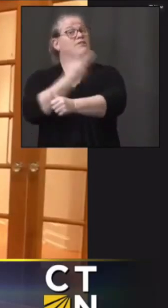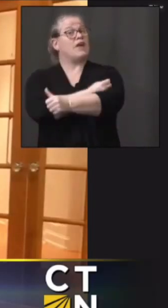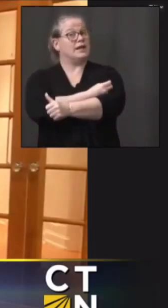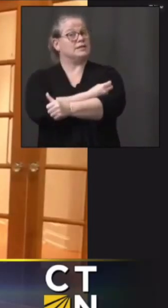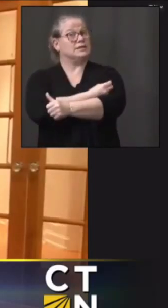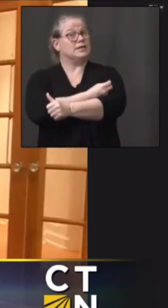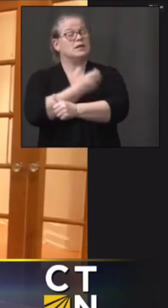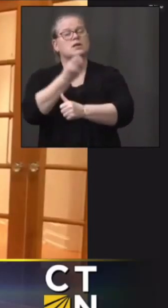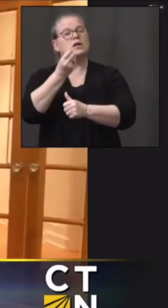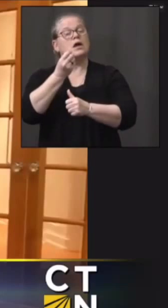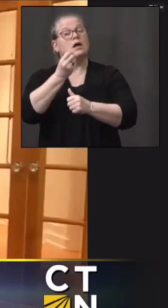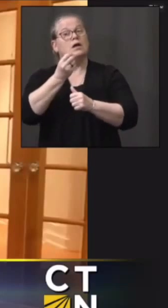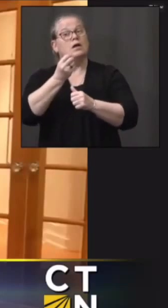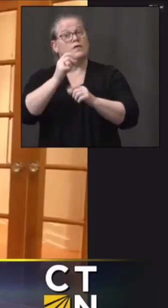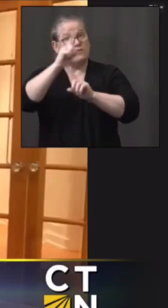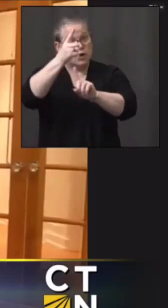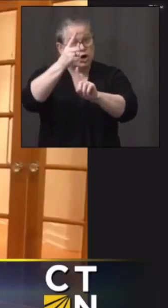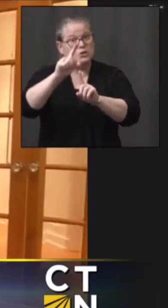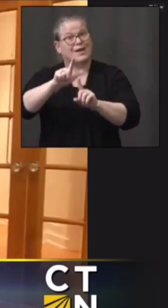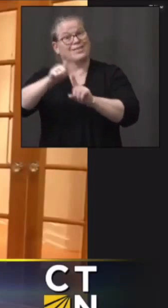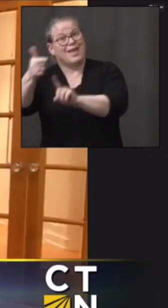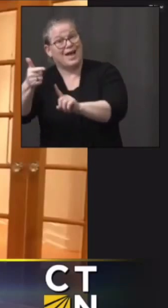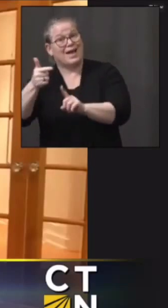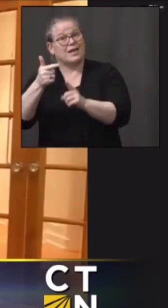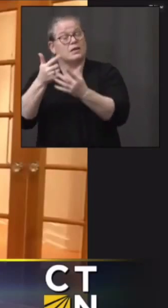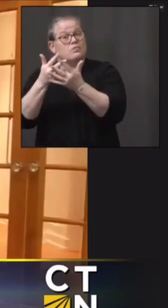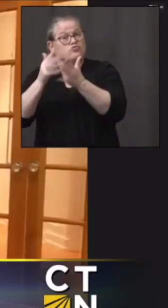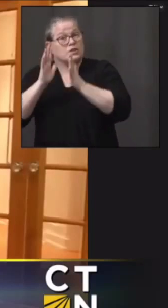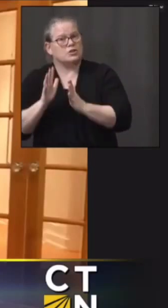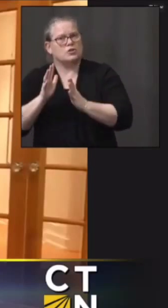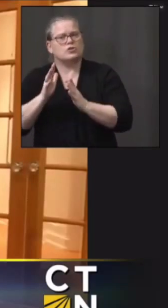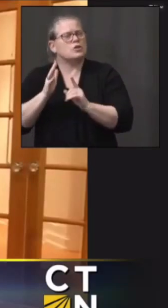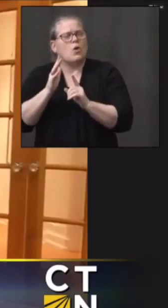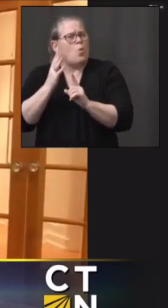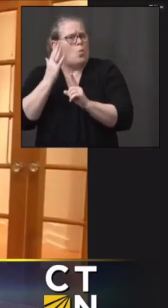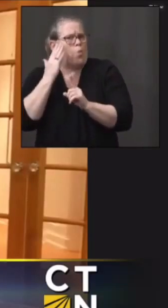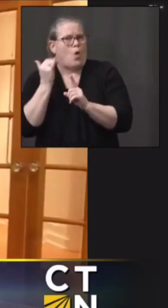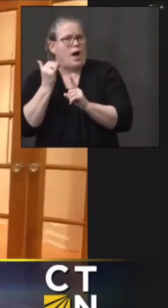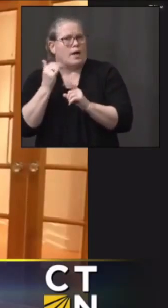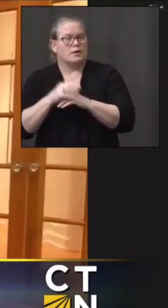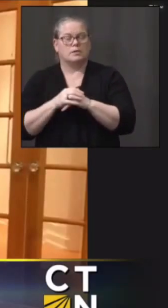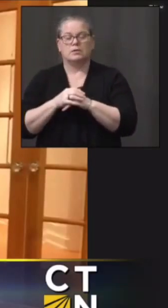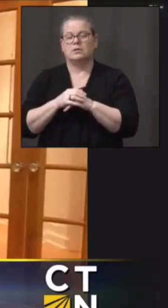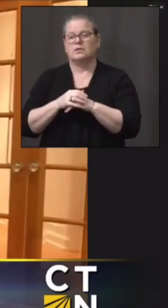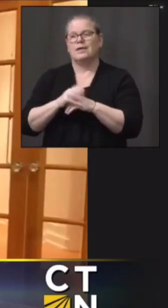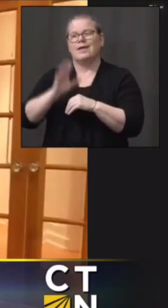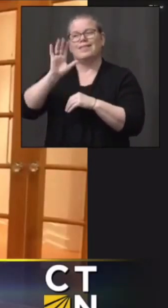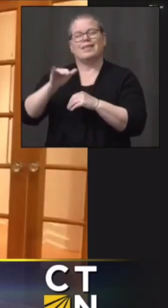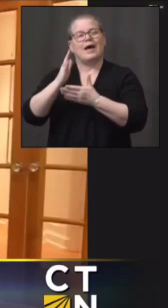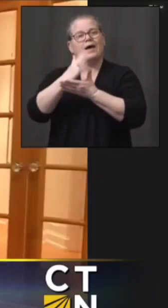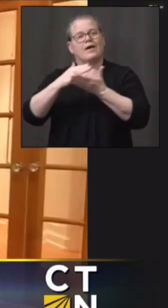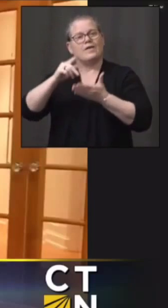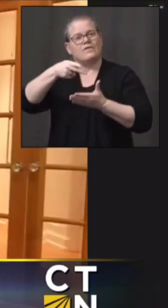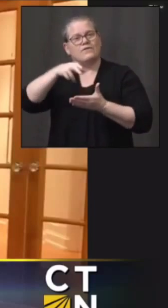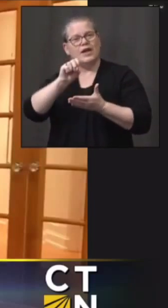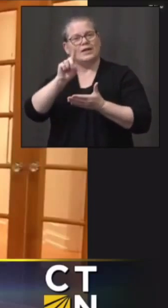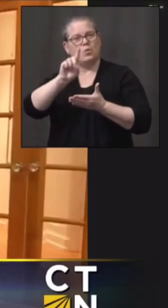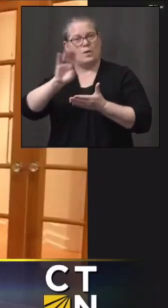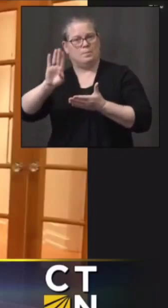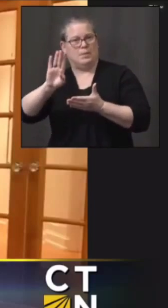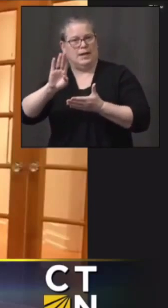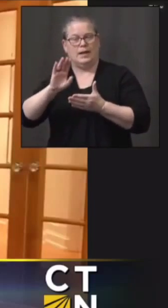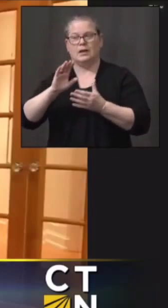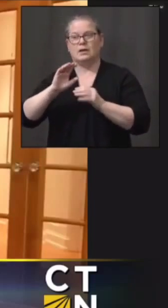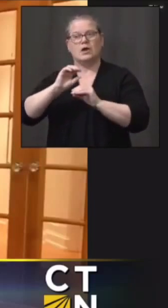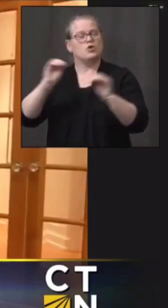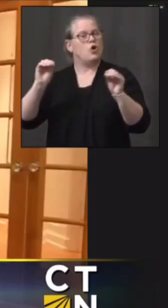phase 1B. The Federal Advisory Board has not yet made recommendations about any kind of further